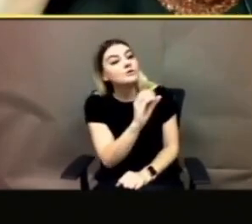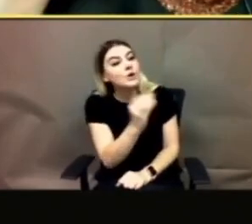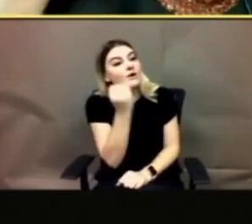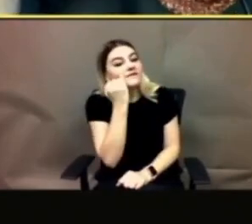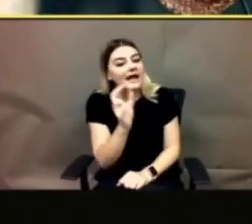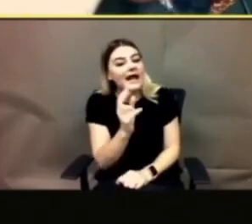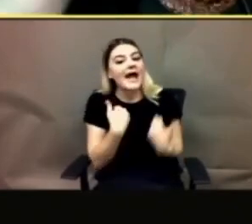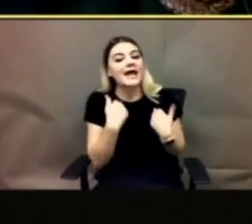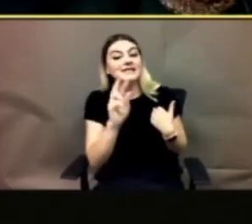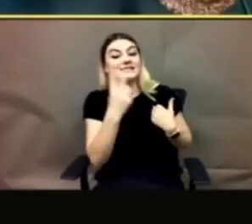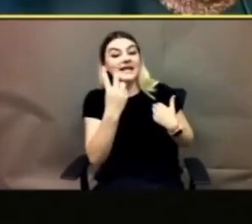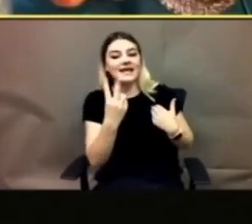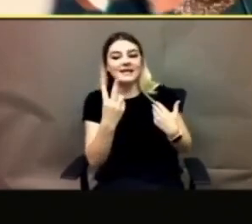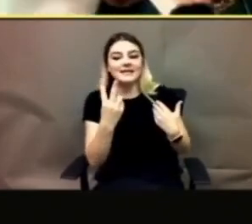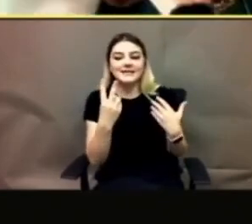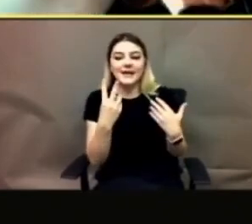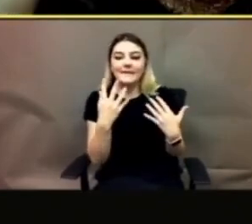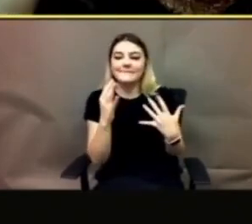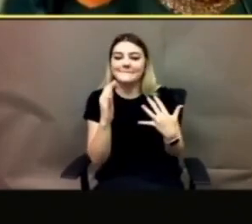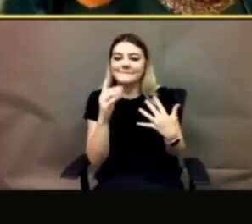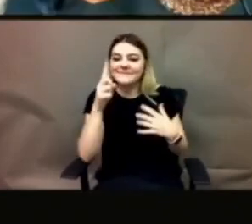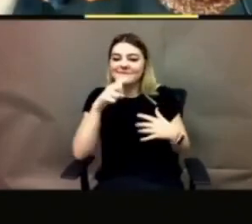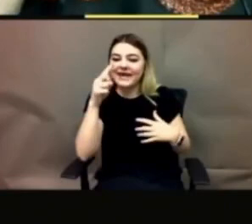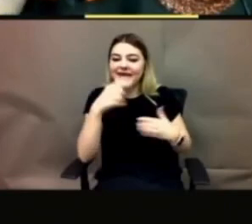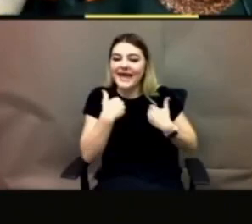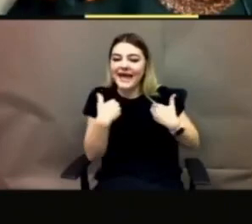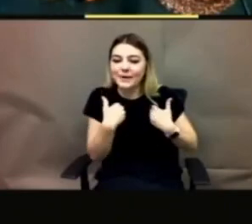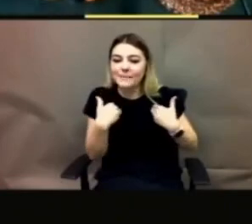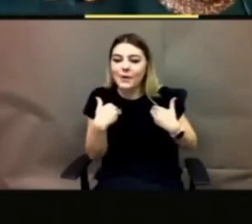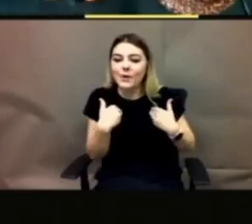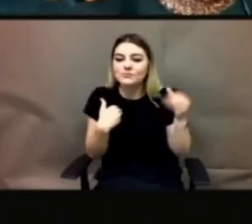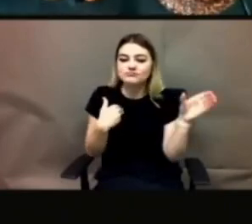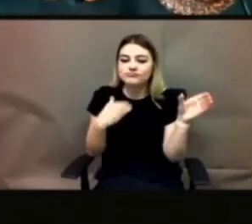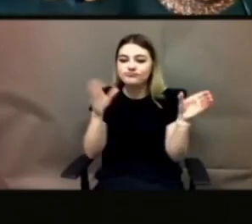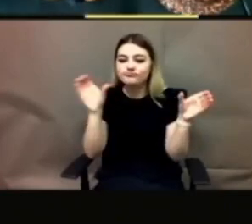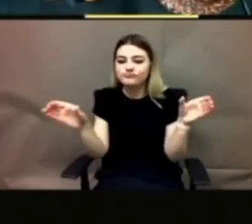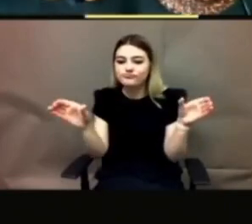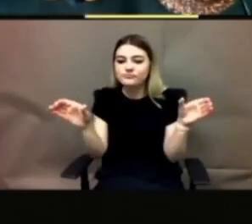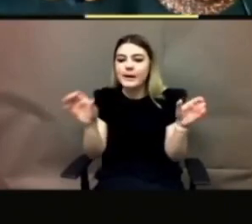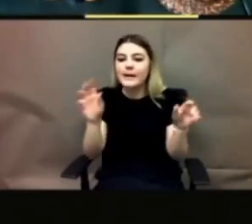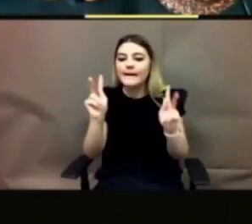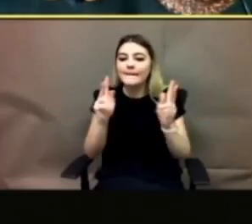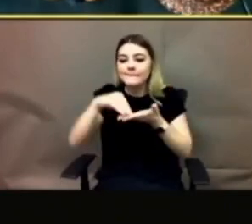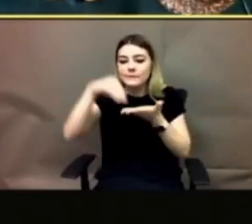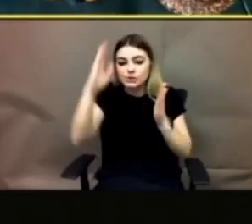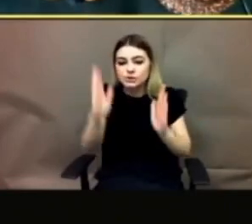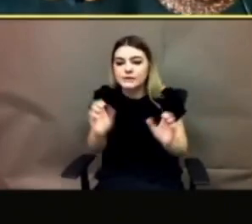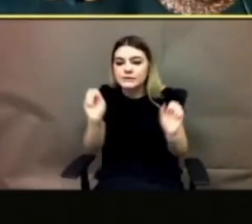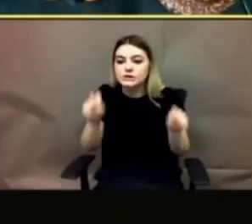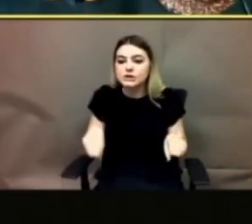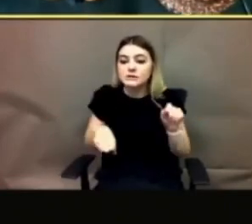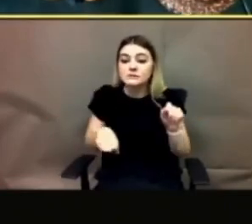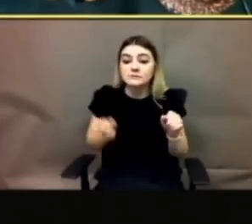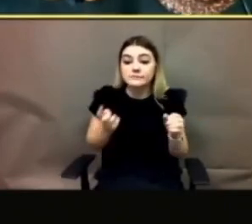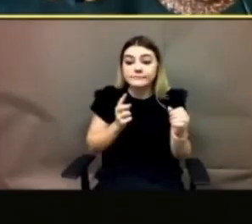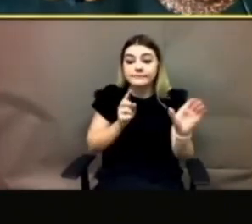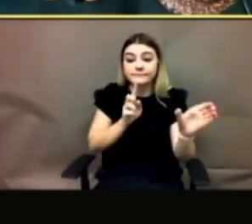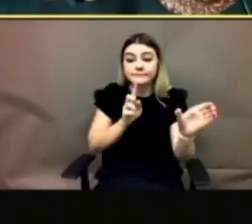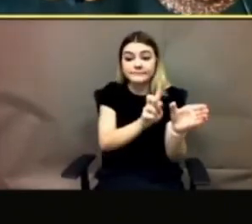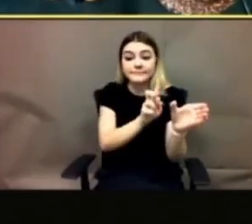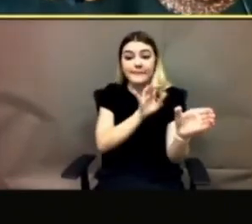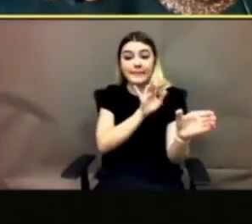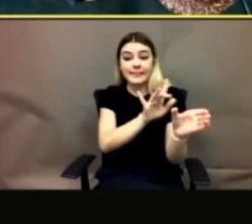people vote by bouncing the one that they choose. Right. And then you could count, foxes versus bears or